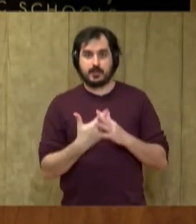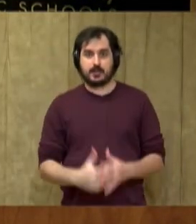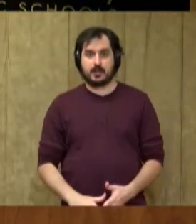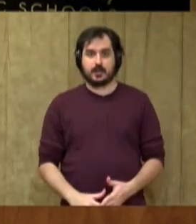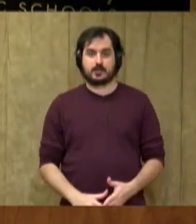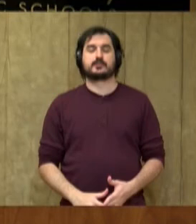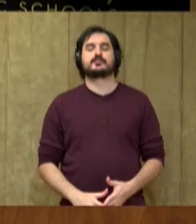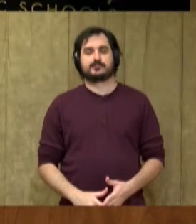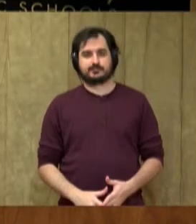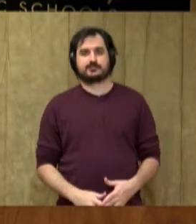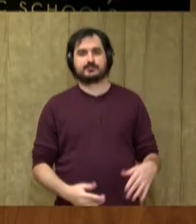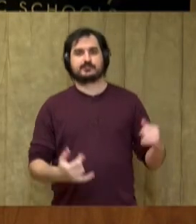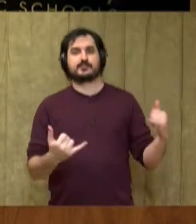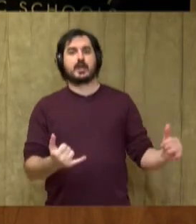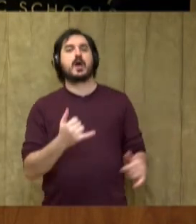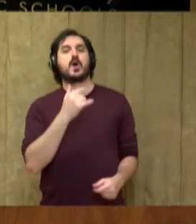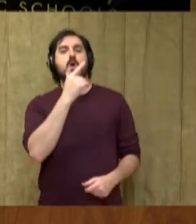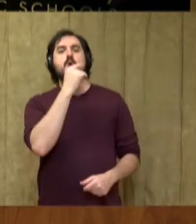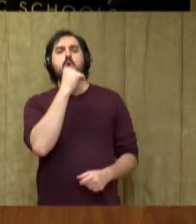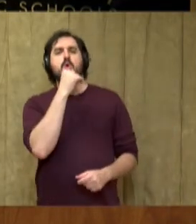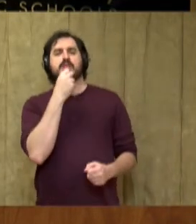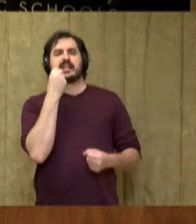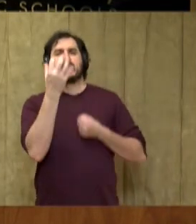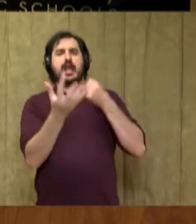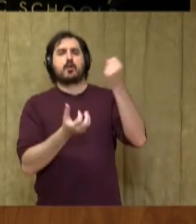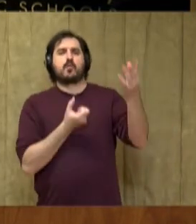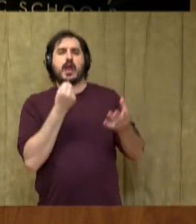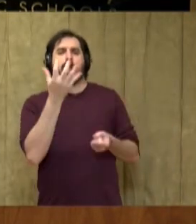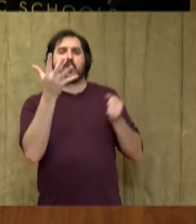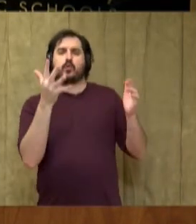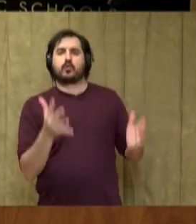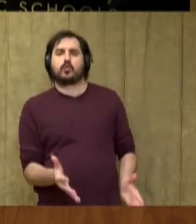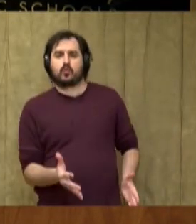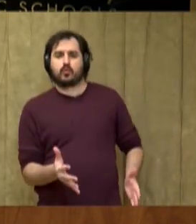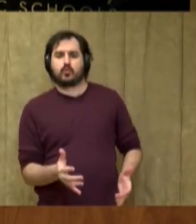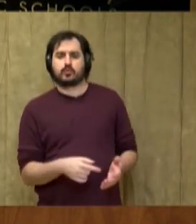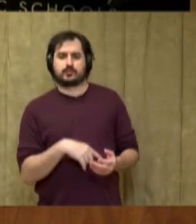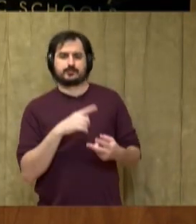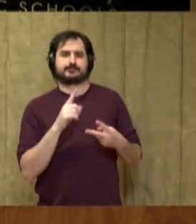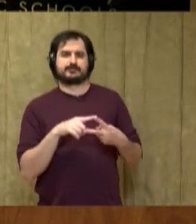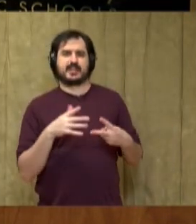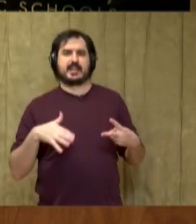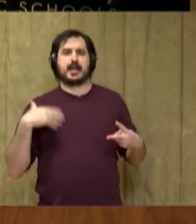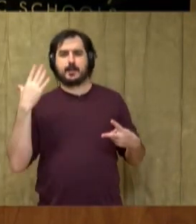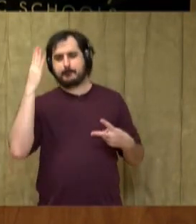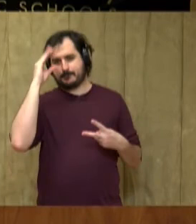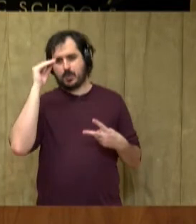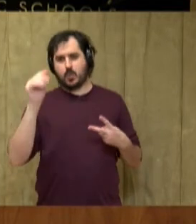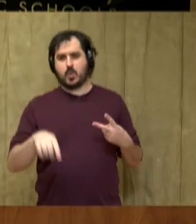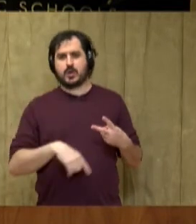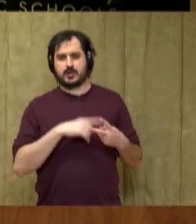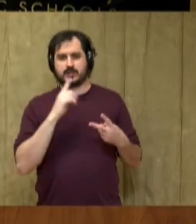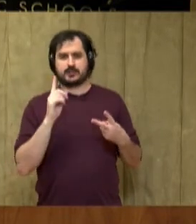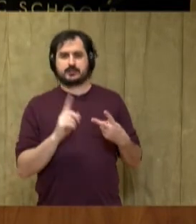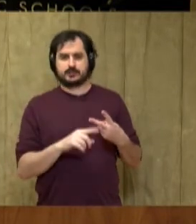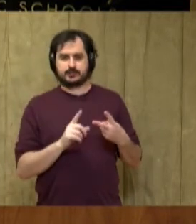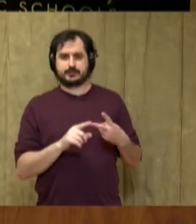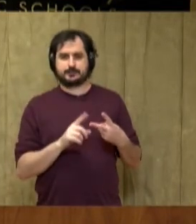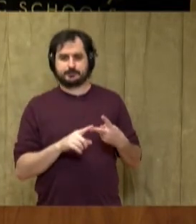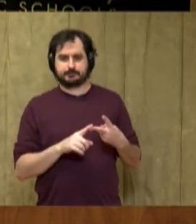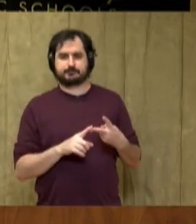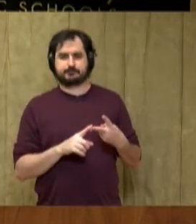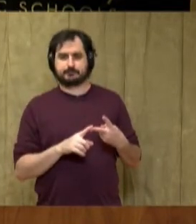Yes, it was a young boy. Was he a colonist or was he British? He was a colonist. Is this a first-hand or a second-hand